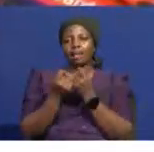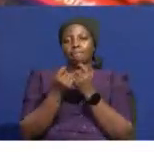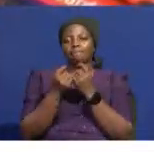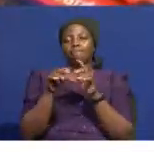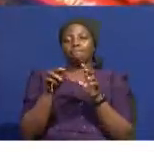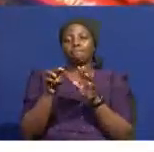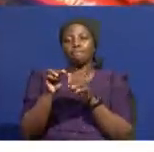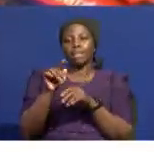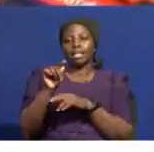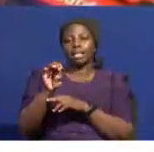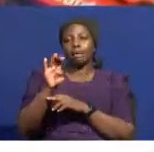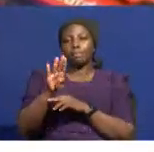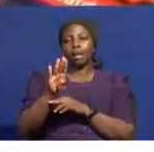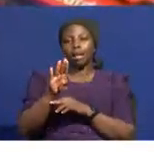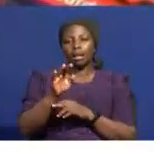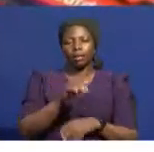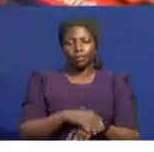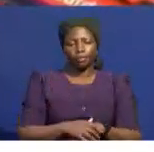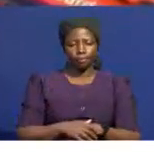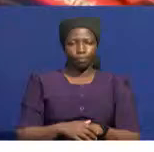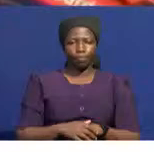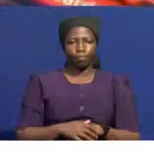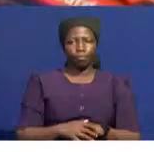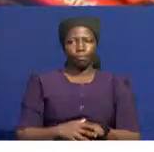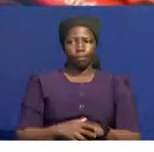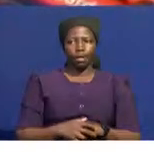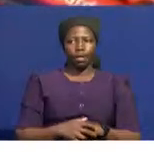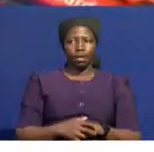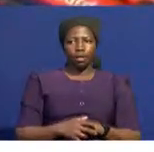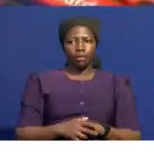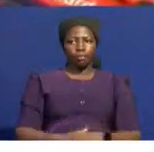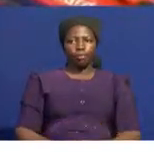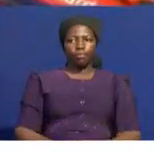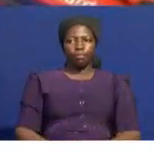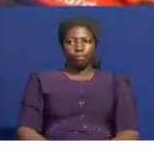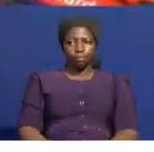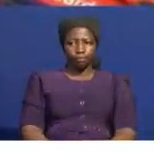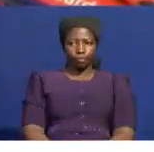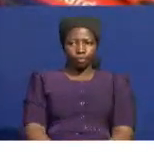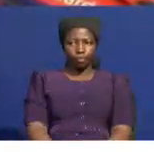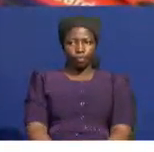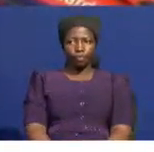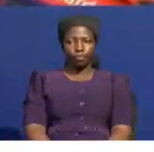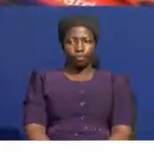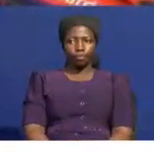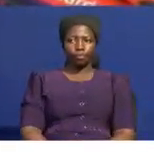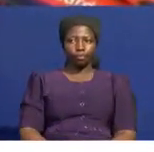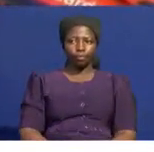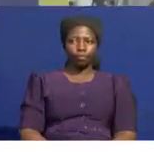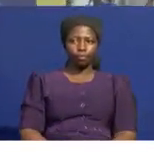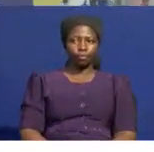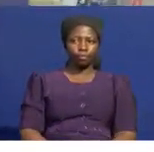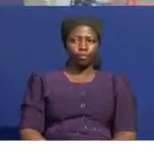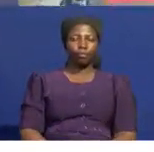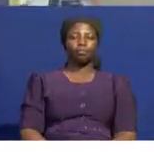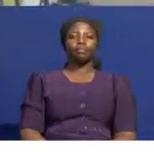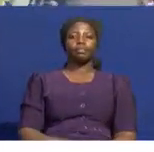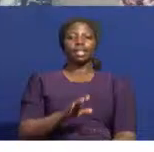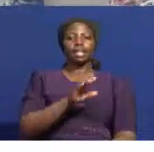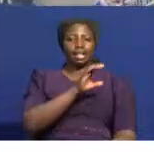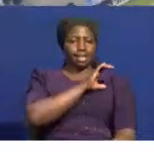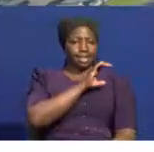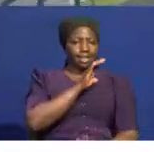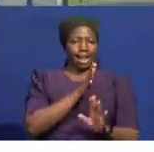with the Japanese driver trying to be ahead of his teammate once again. And he is. He's into the top 10 as it stands. The Canadian's